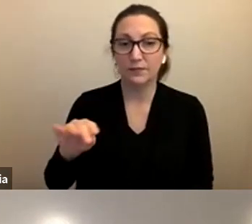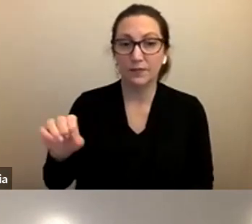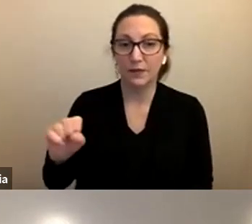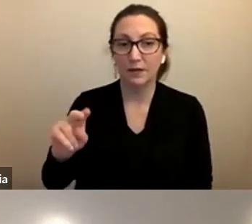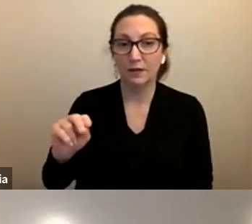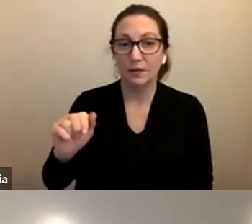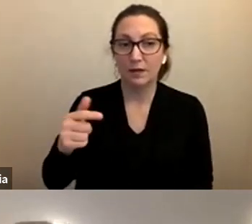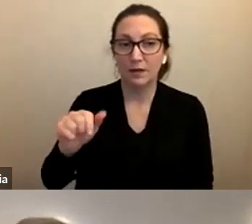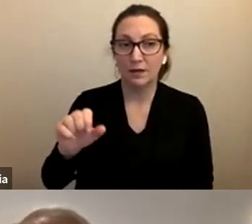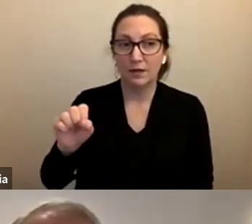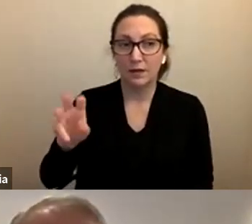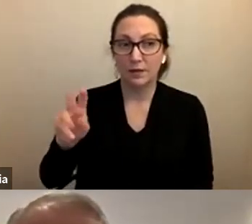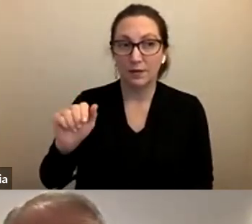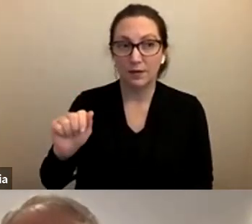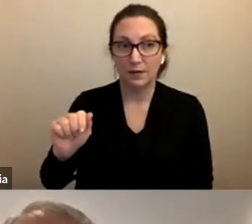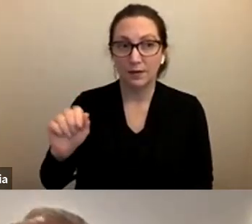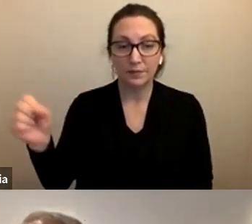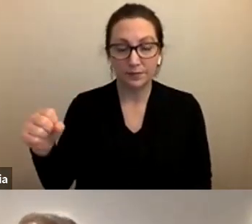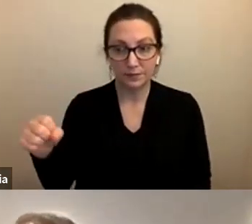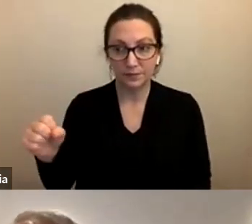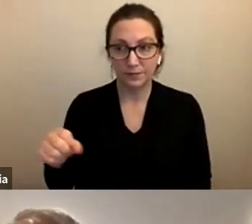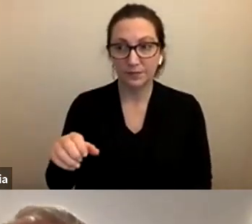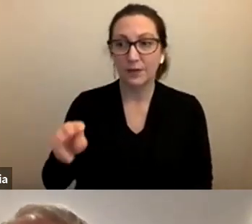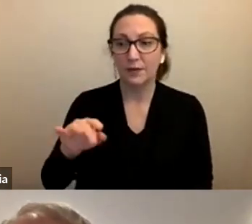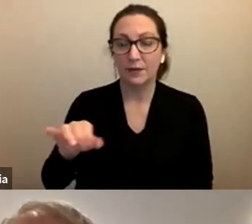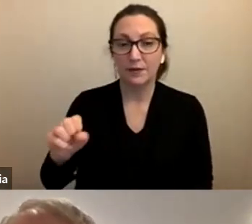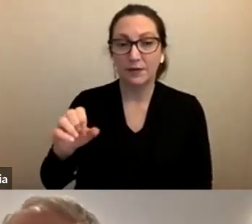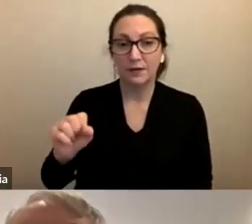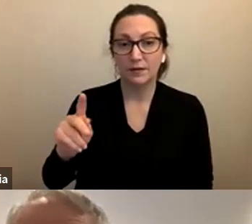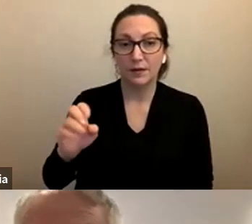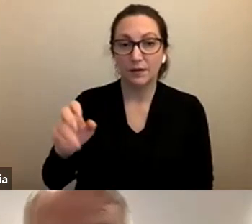Nagasawa, Yes. Ms. Garrett,